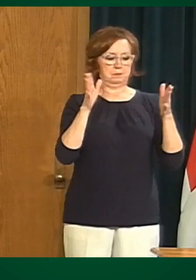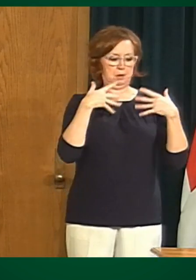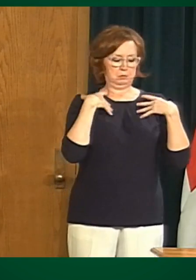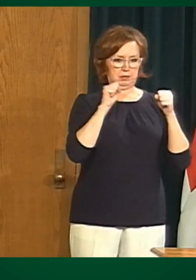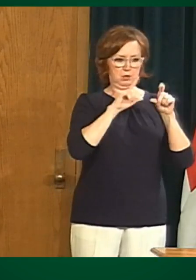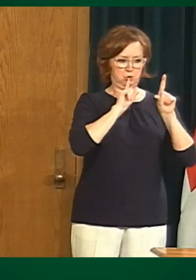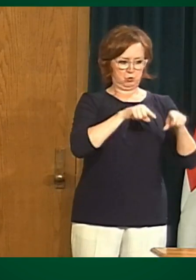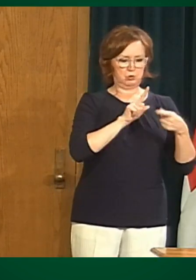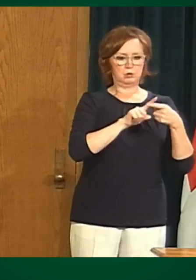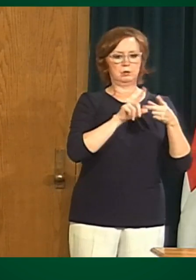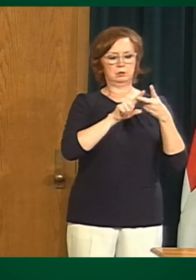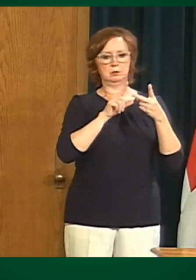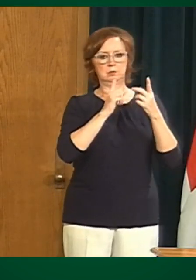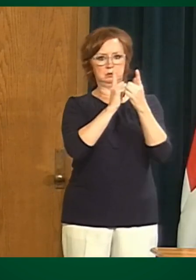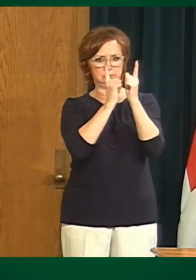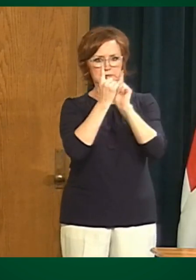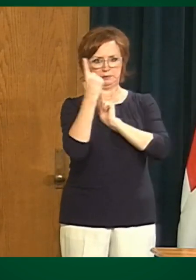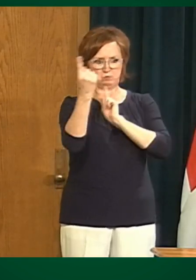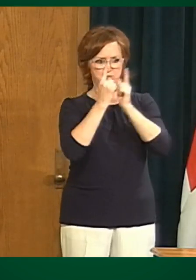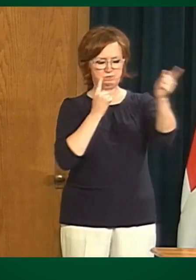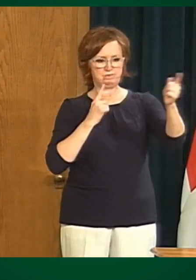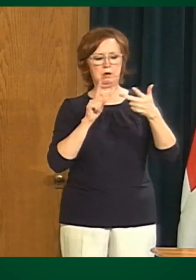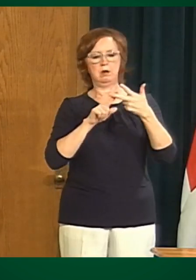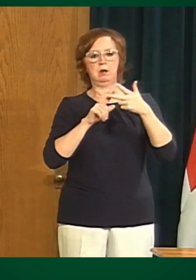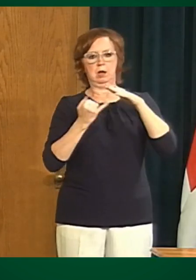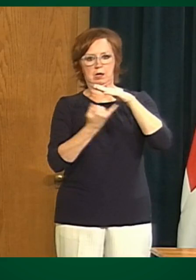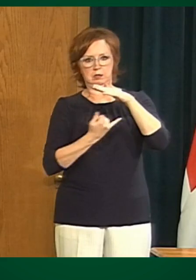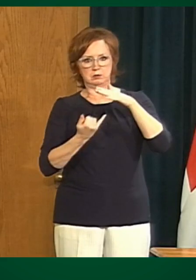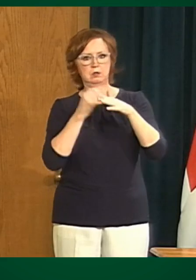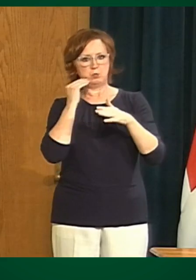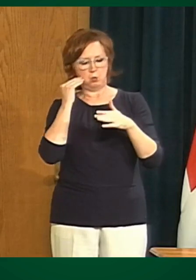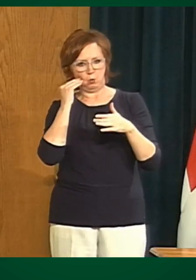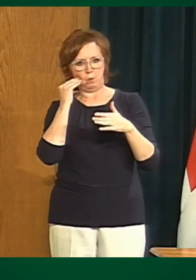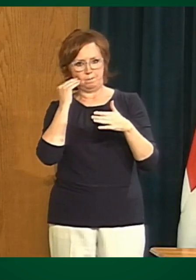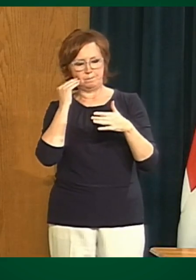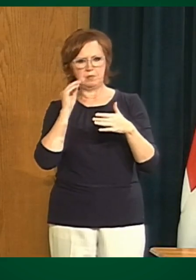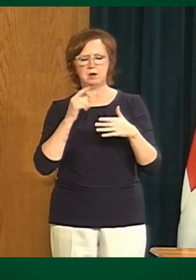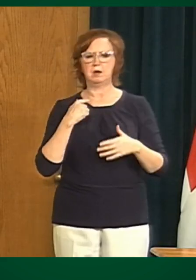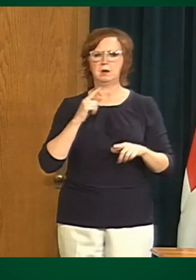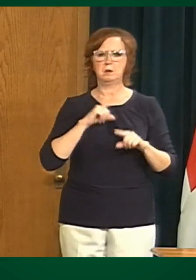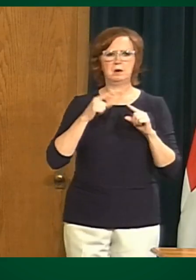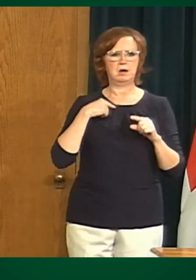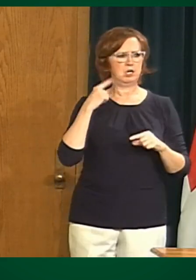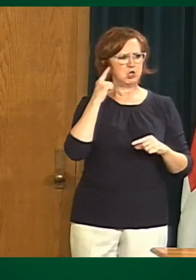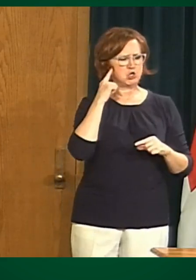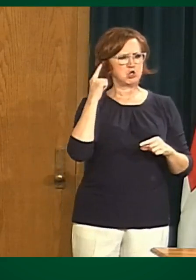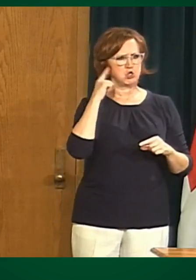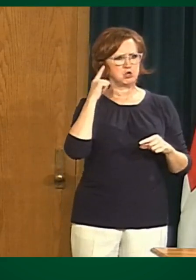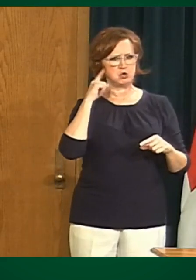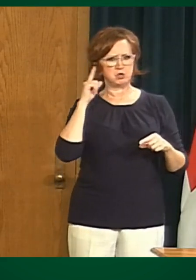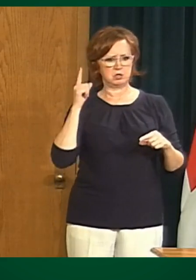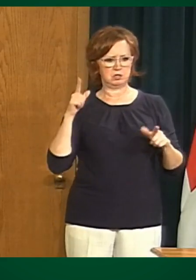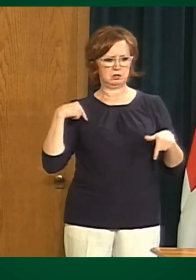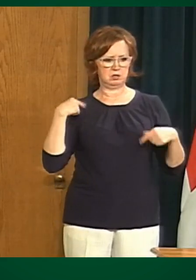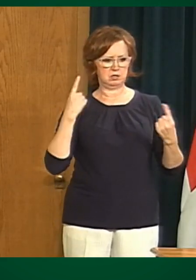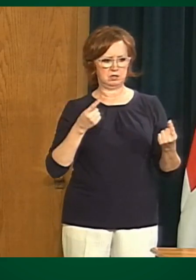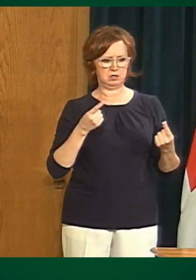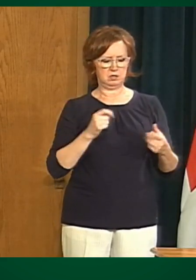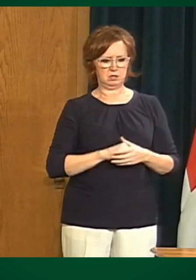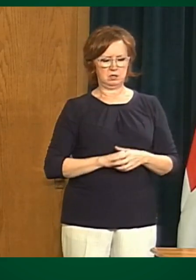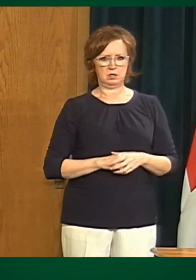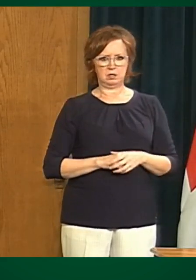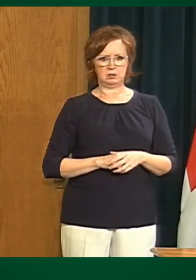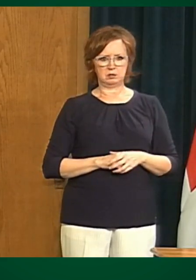and kind of isolating themselves in their homes. We're hearing that a lot of people we're several weeks in, they're kind of sick of it, I